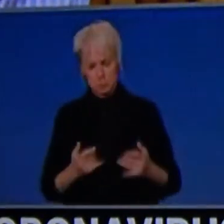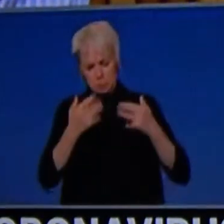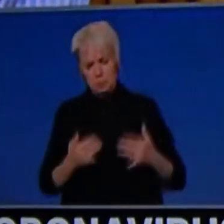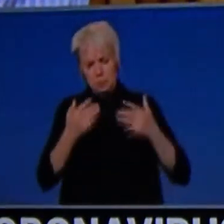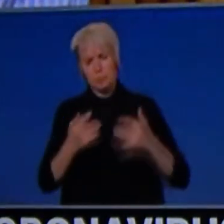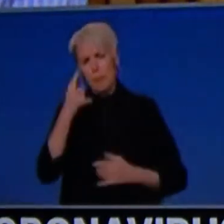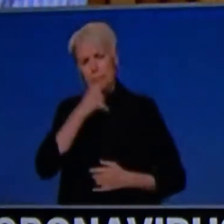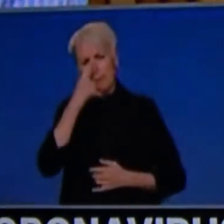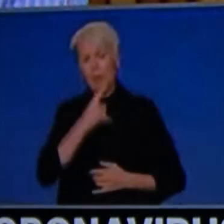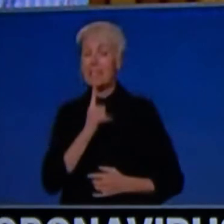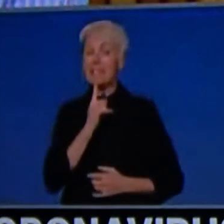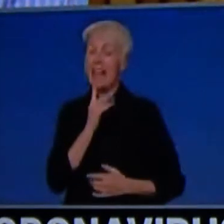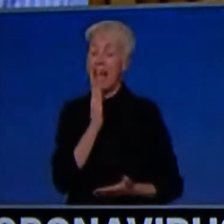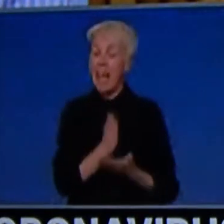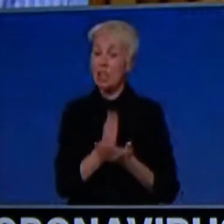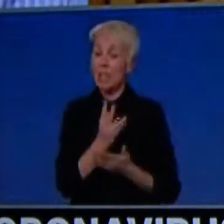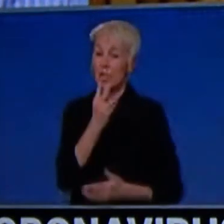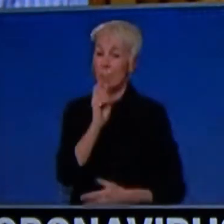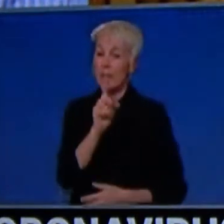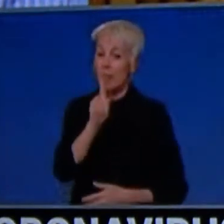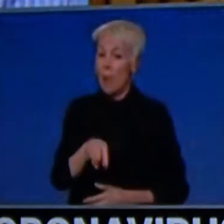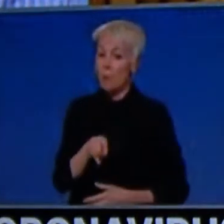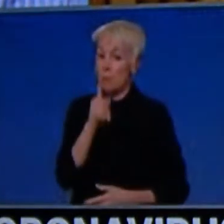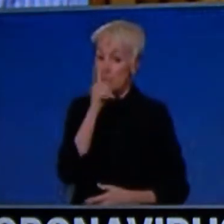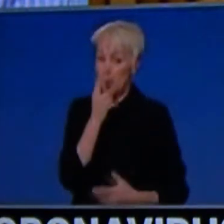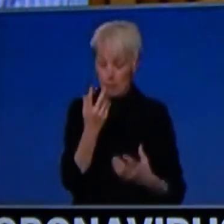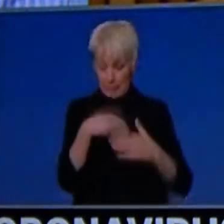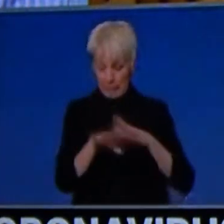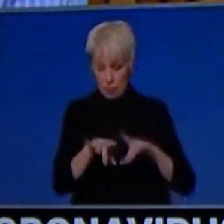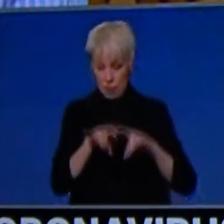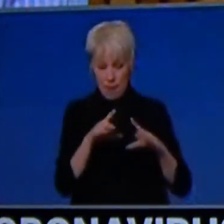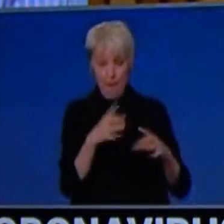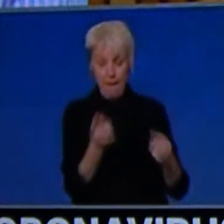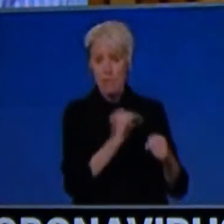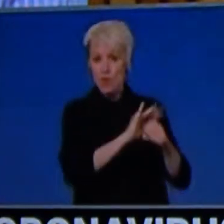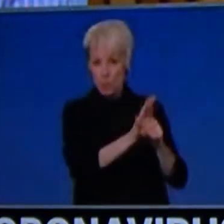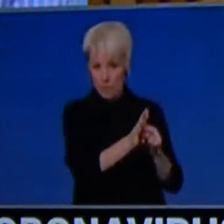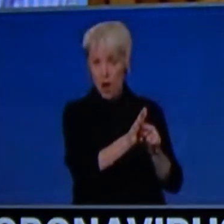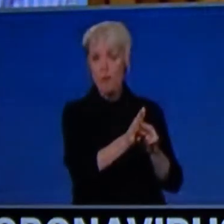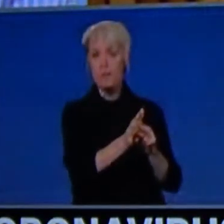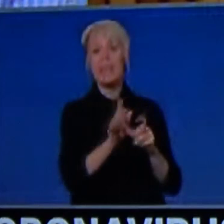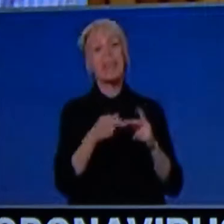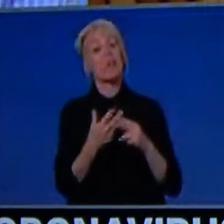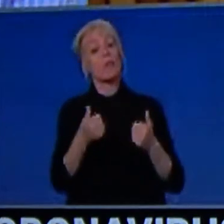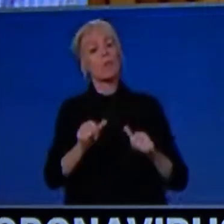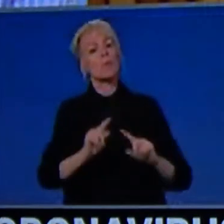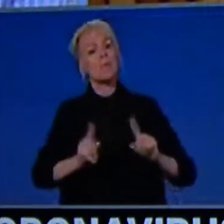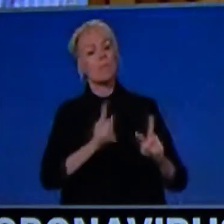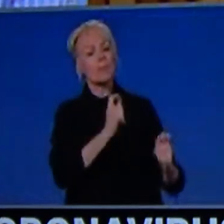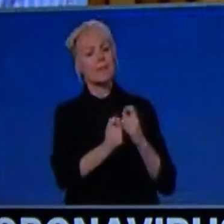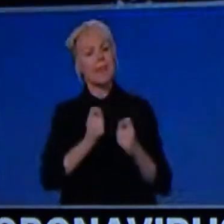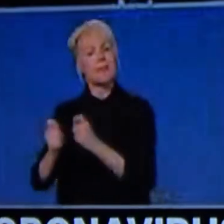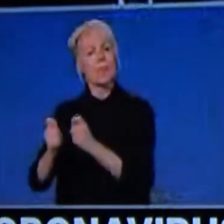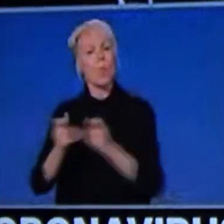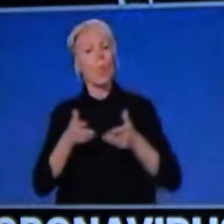20,000 cases in Australia, and if broader testing was used, including random samples, those numbers might be found. Would you have a response